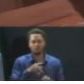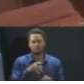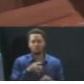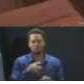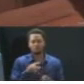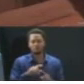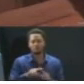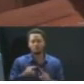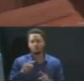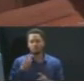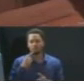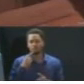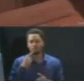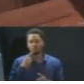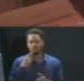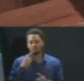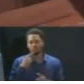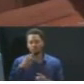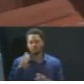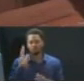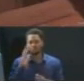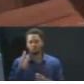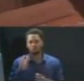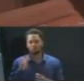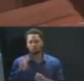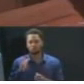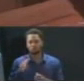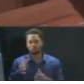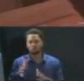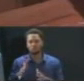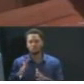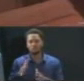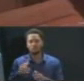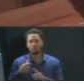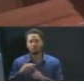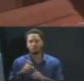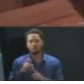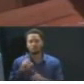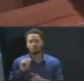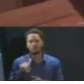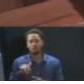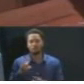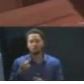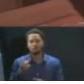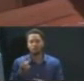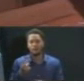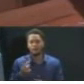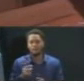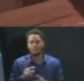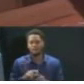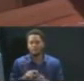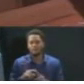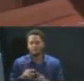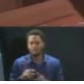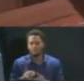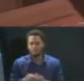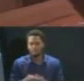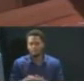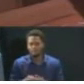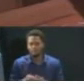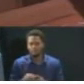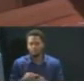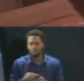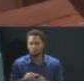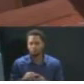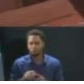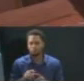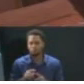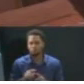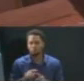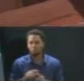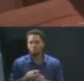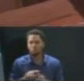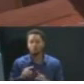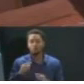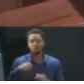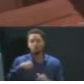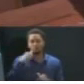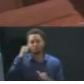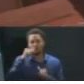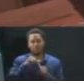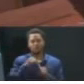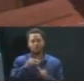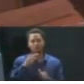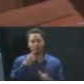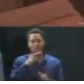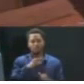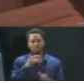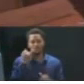one. There are schools that told parents this year that if their child's class has PE, then they do not get recess that day, but will have